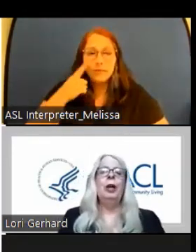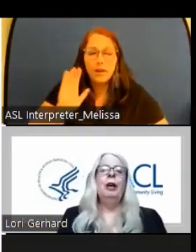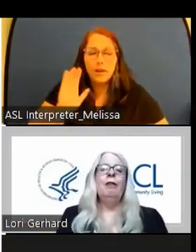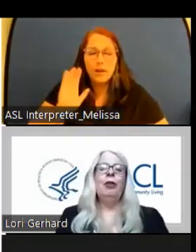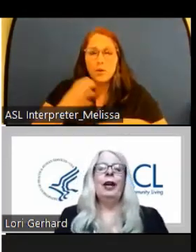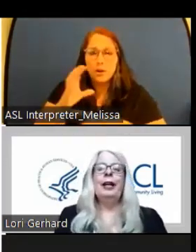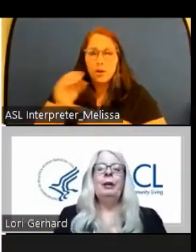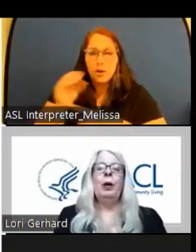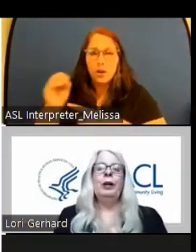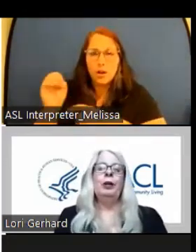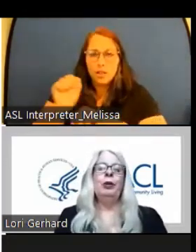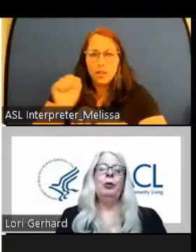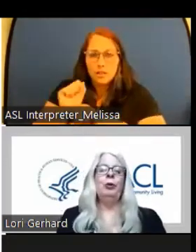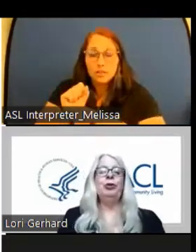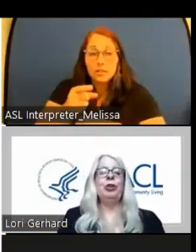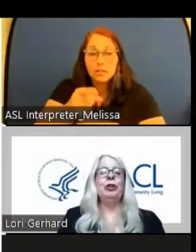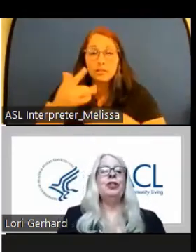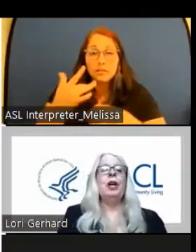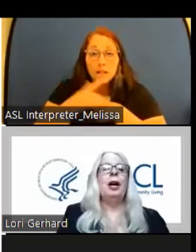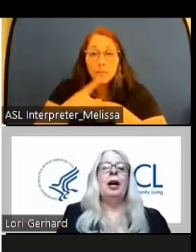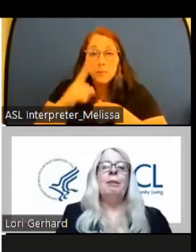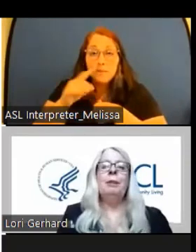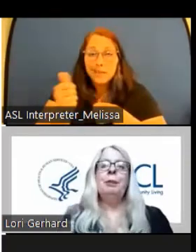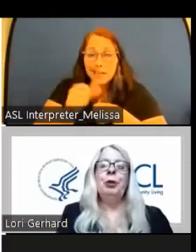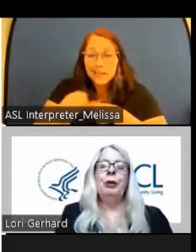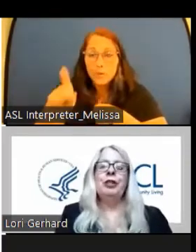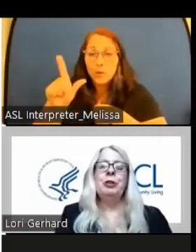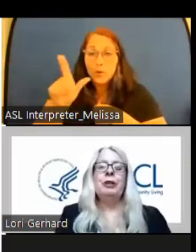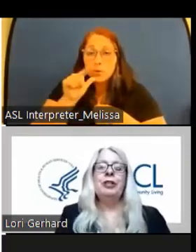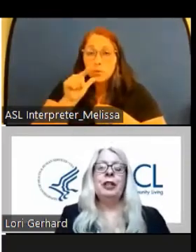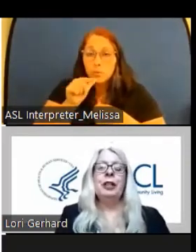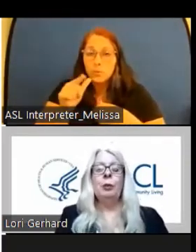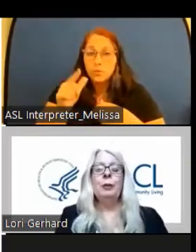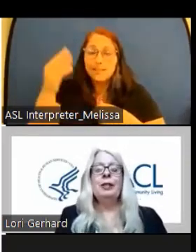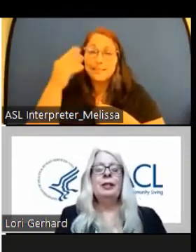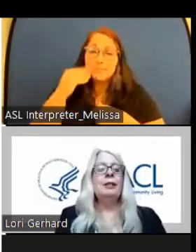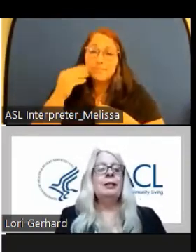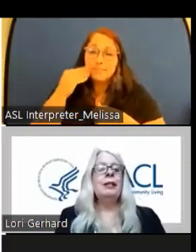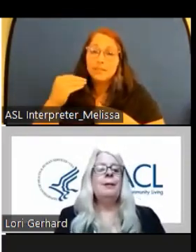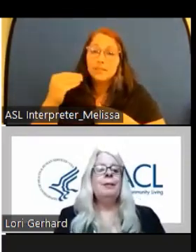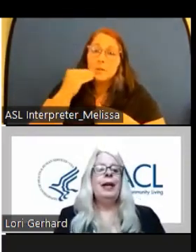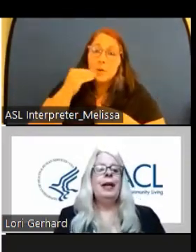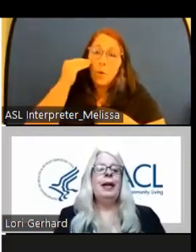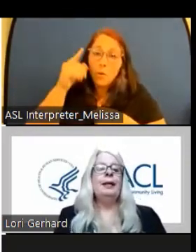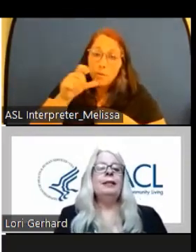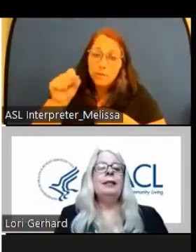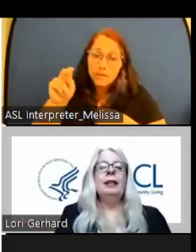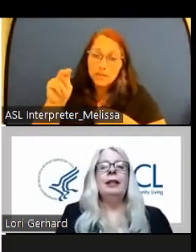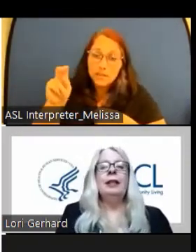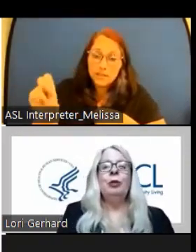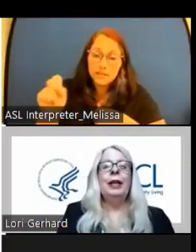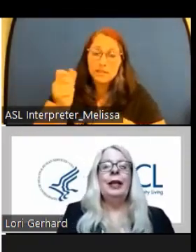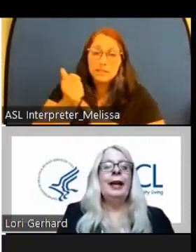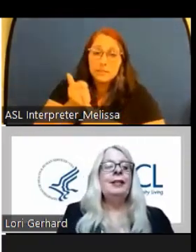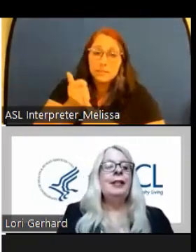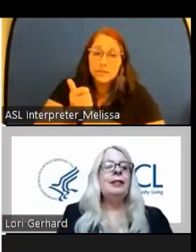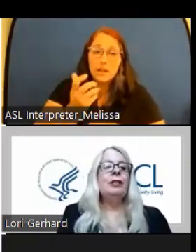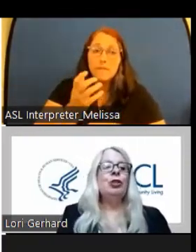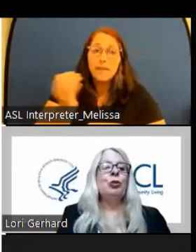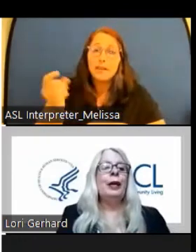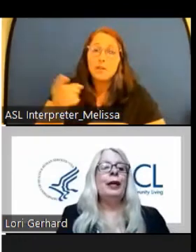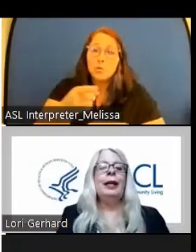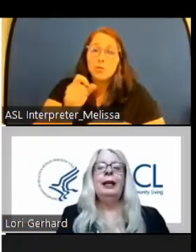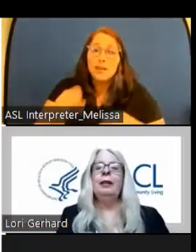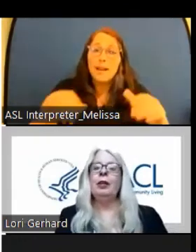available for anyone who serves people who are experiencing homelessness. And you can access